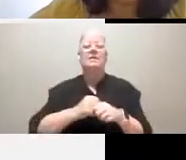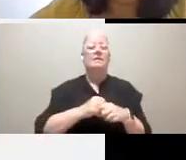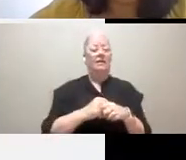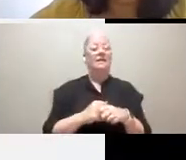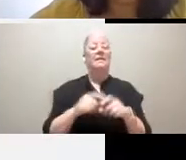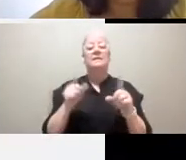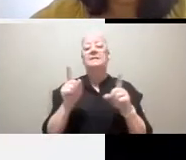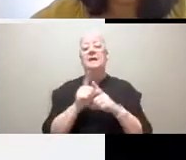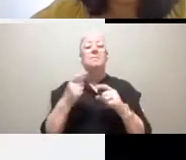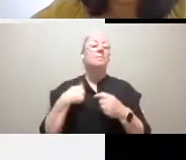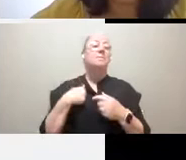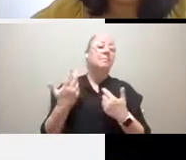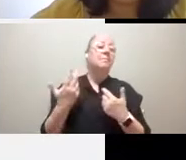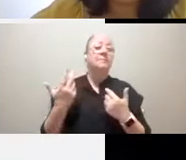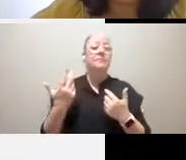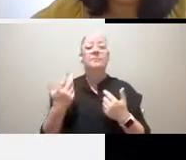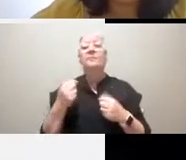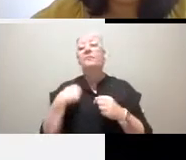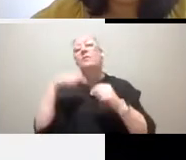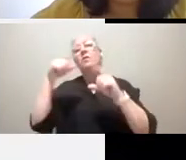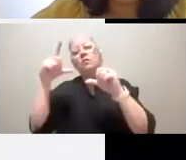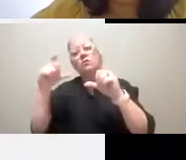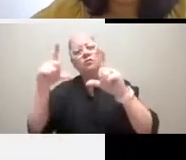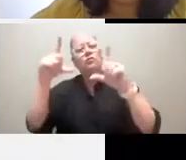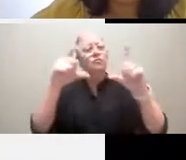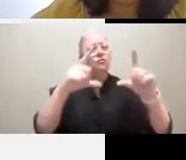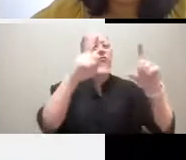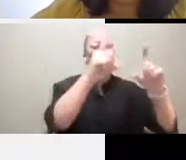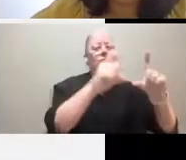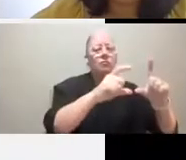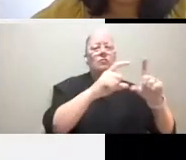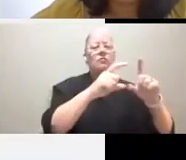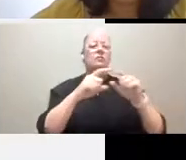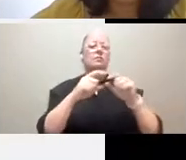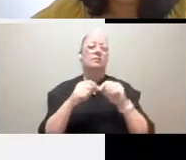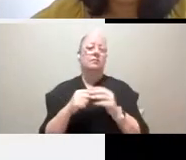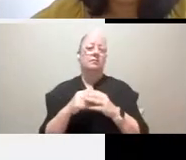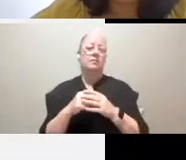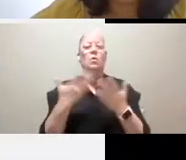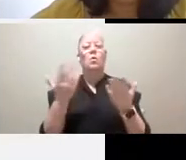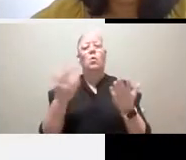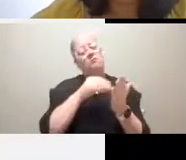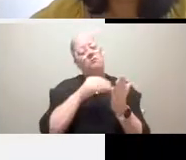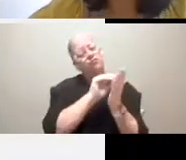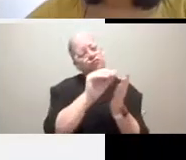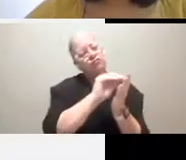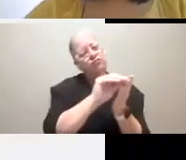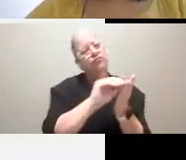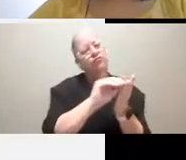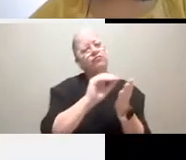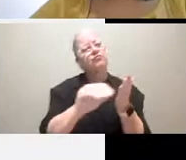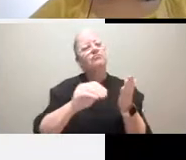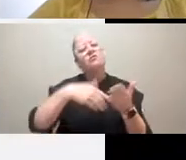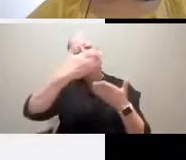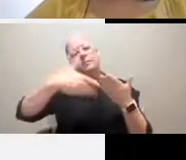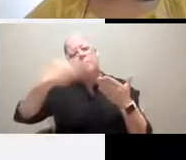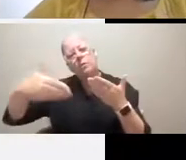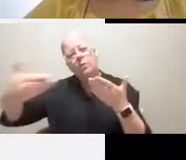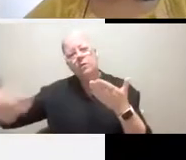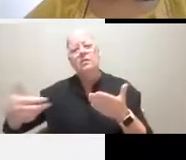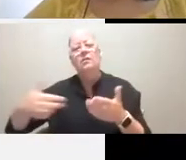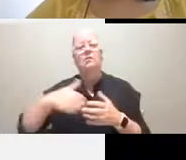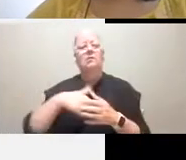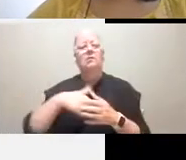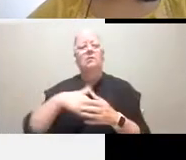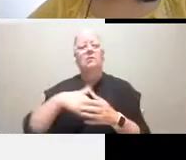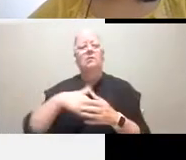give we don't provide direct directions and even the names, the real names of these patterns that